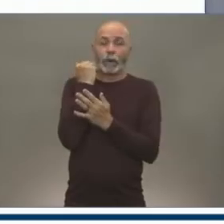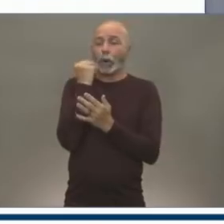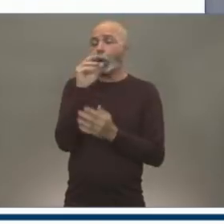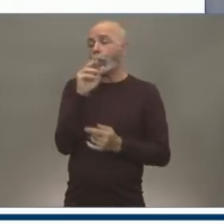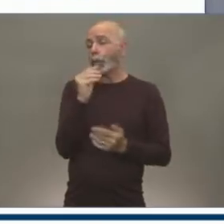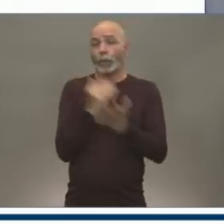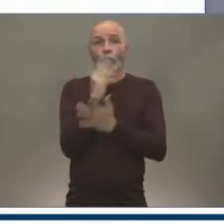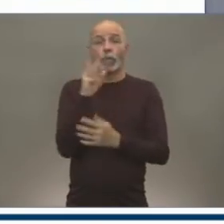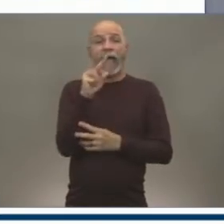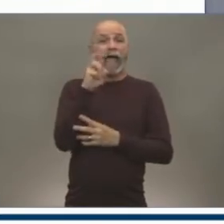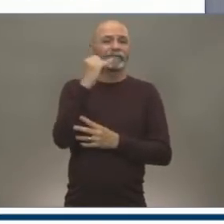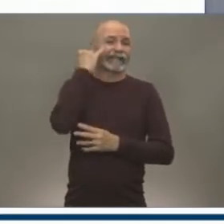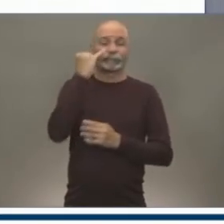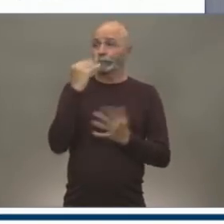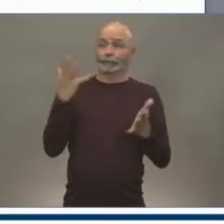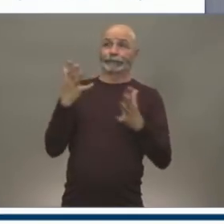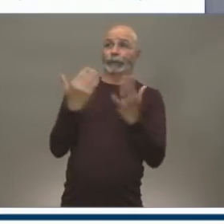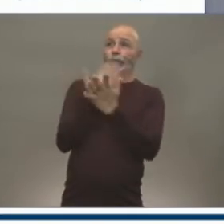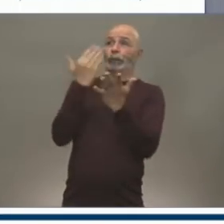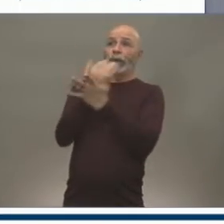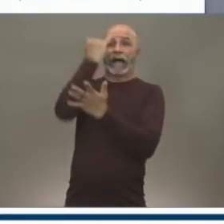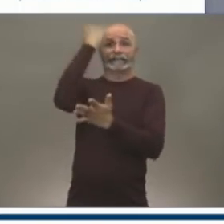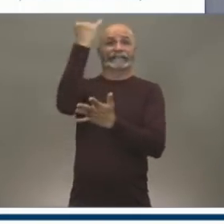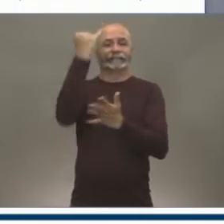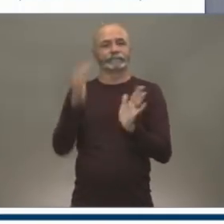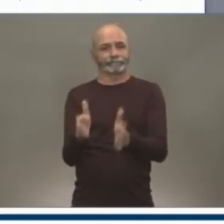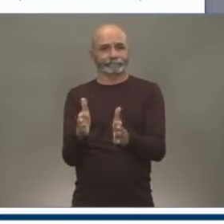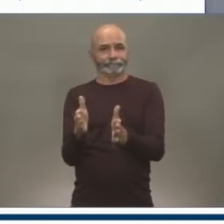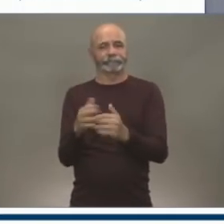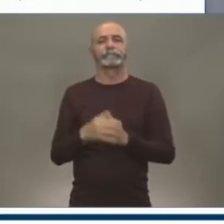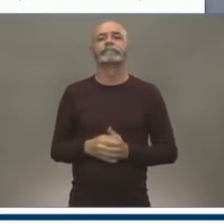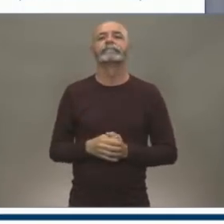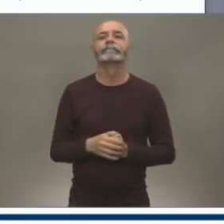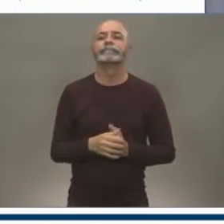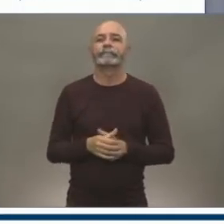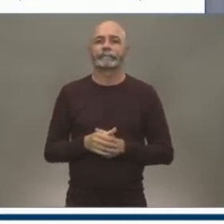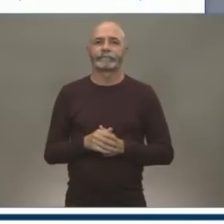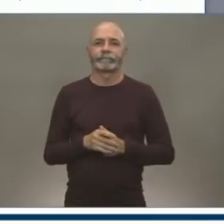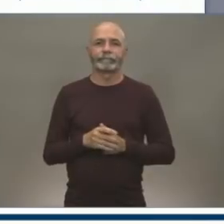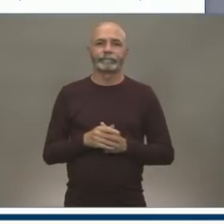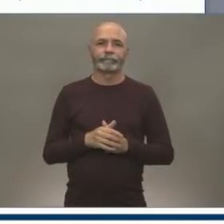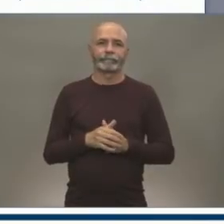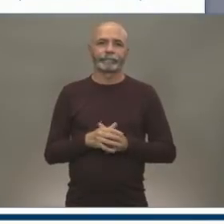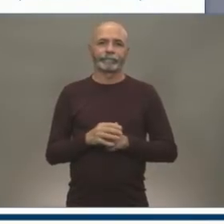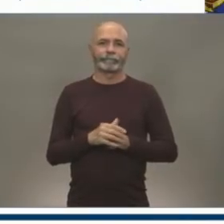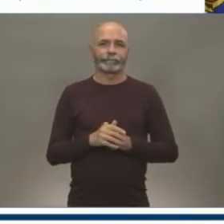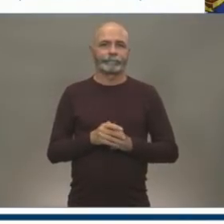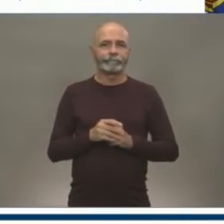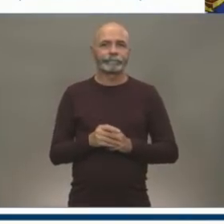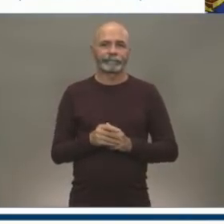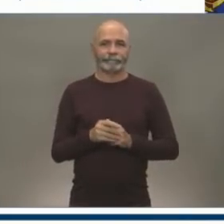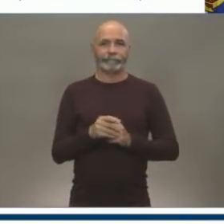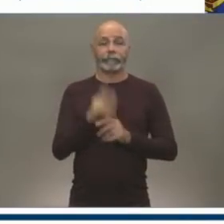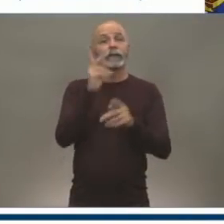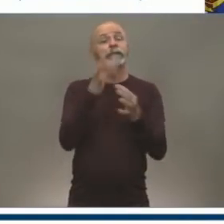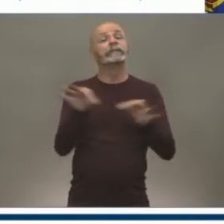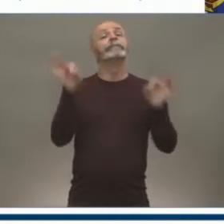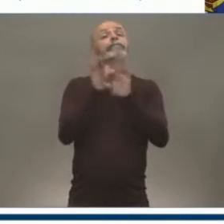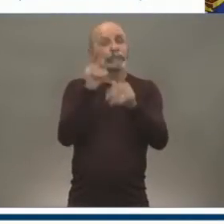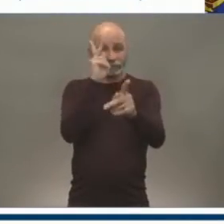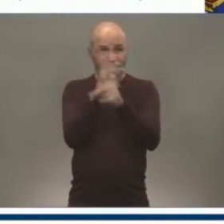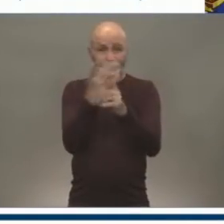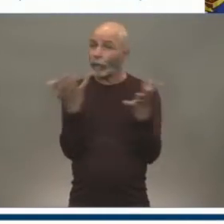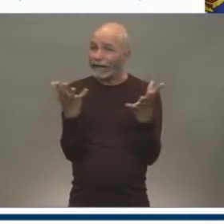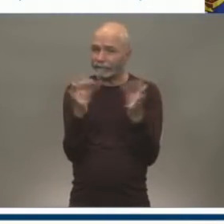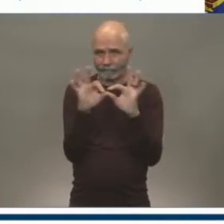family and people and your friends and loved ones safely. Next, we'll go to Jean Laroche from CBC.